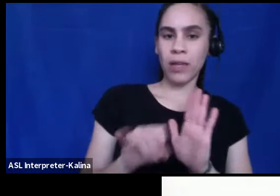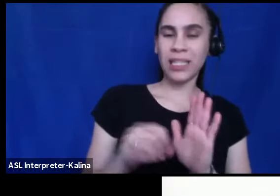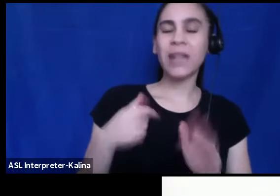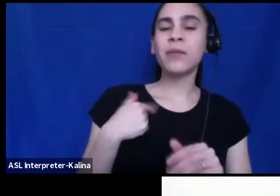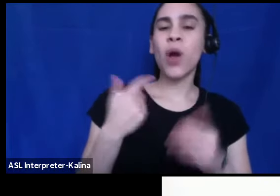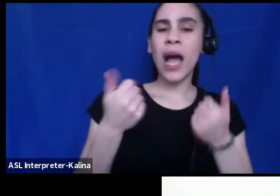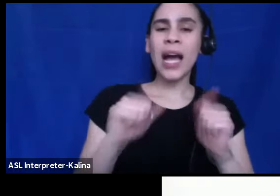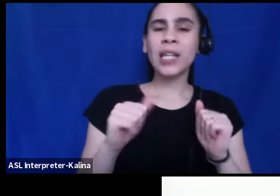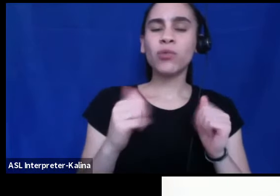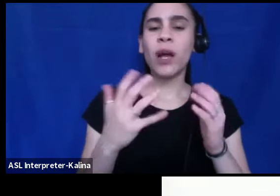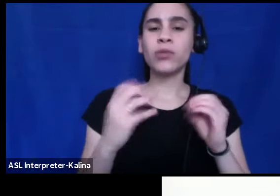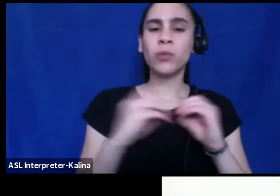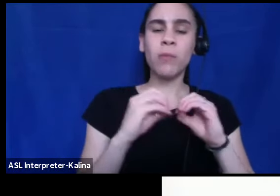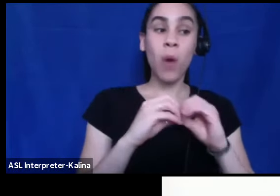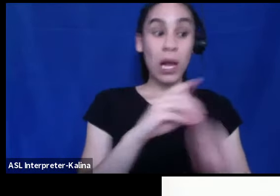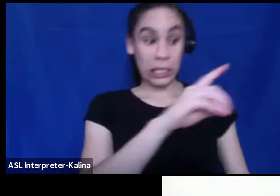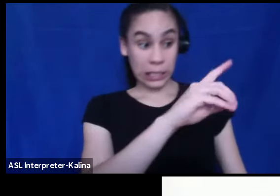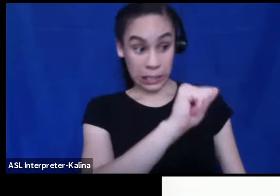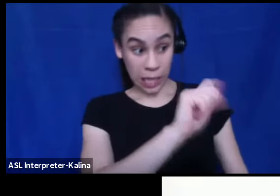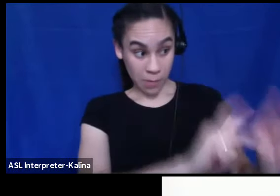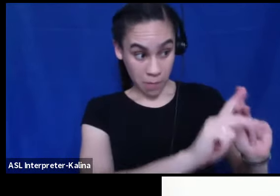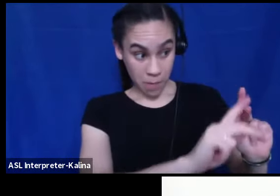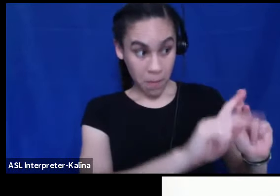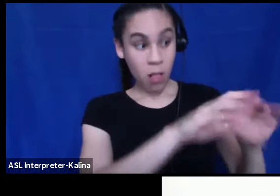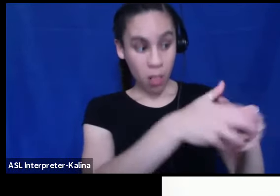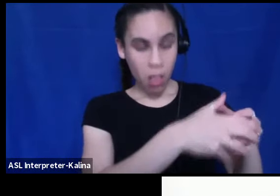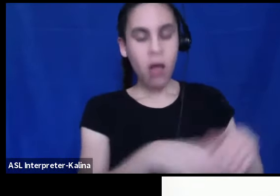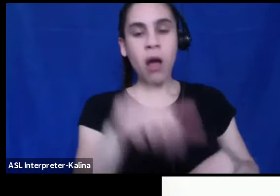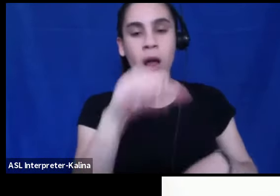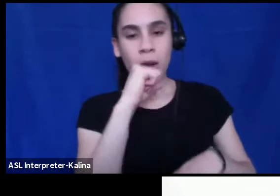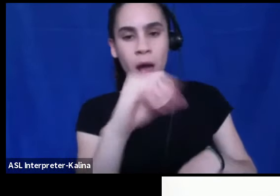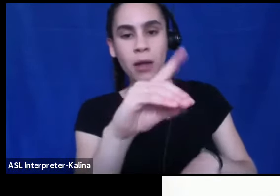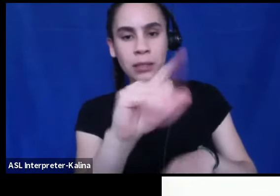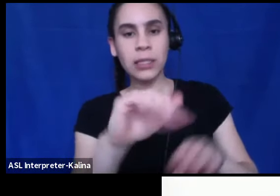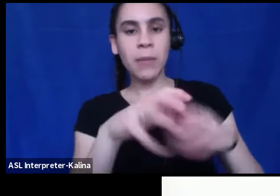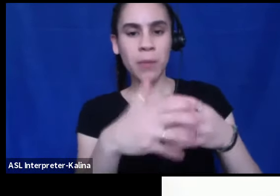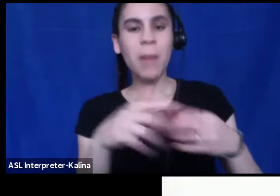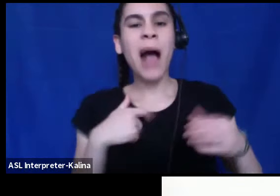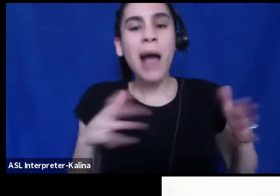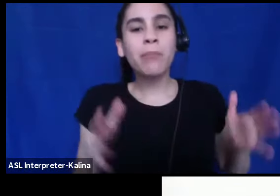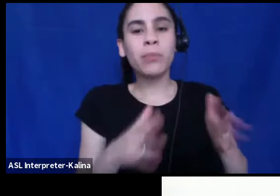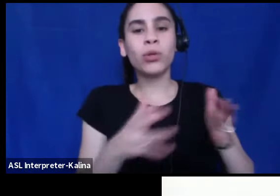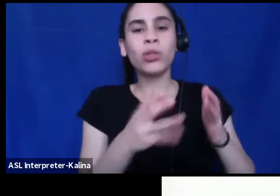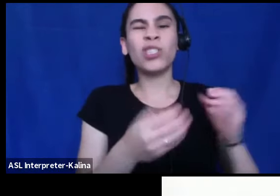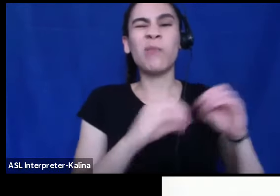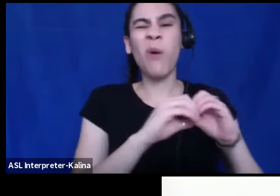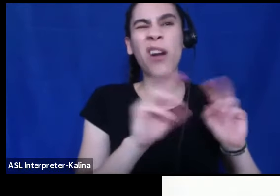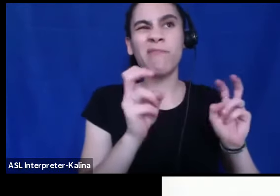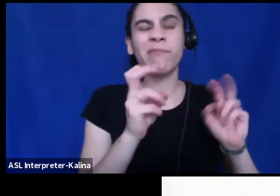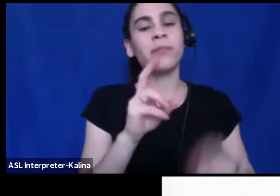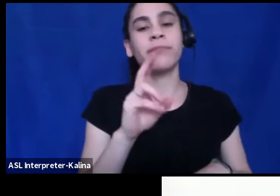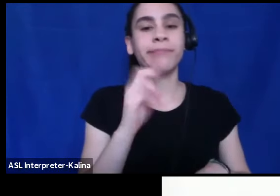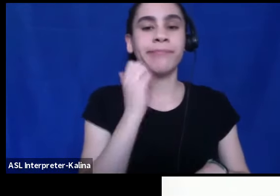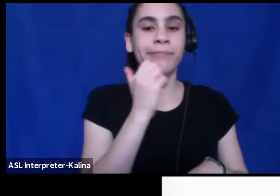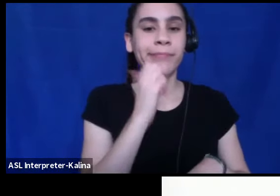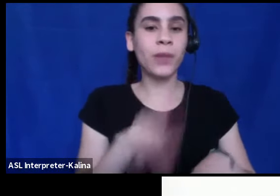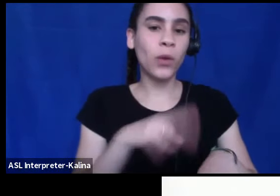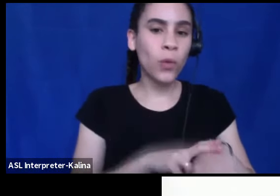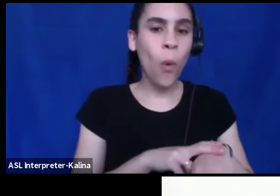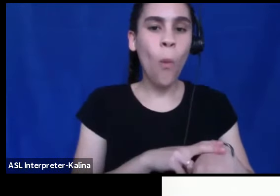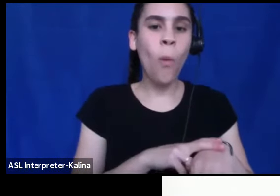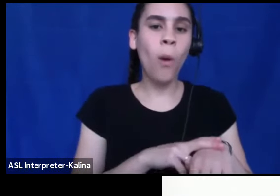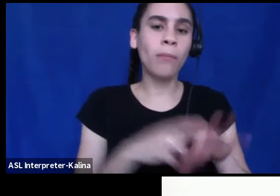or non-disabled, is what I push for is more the norm of the lexicon we want to